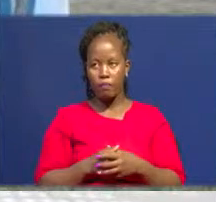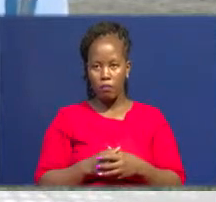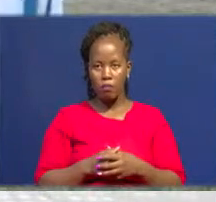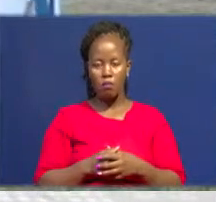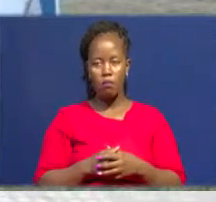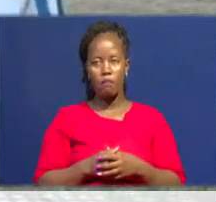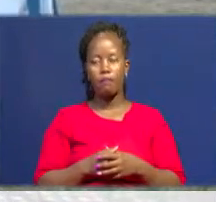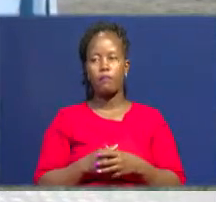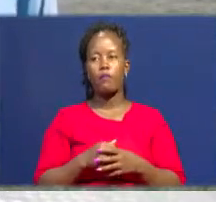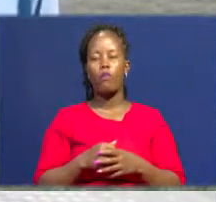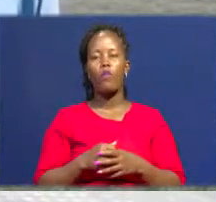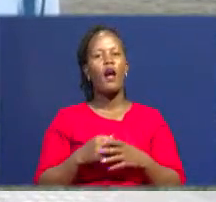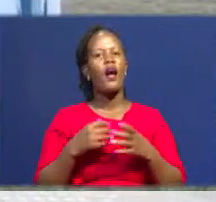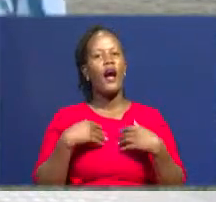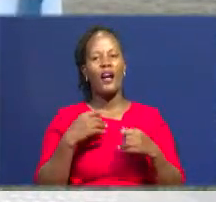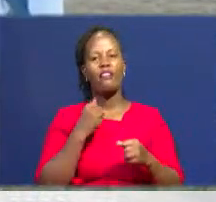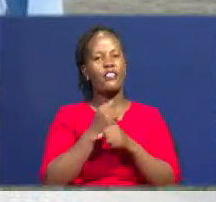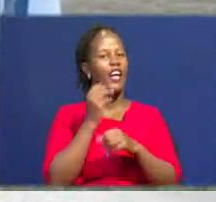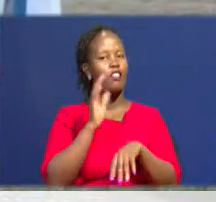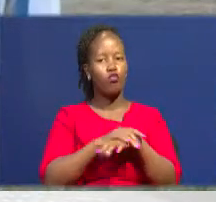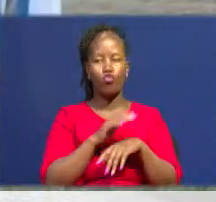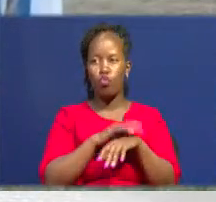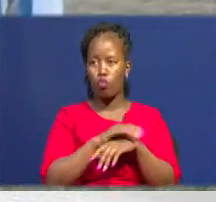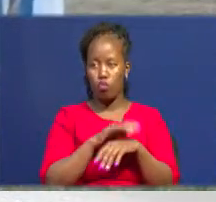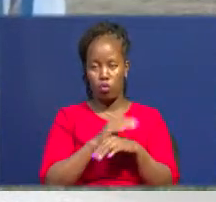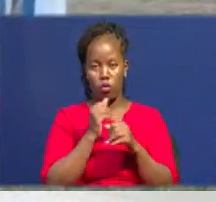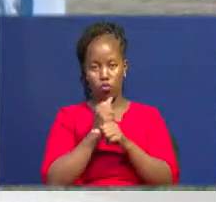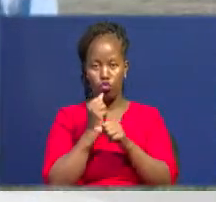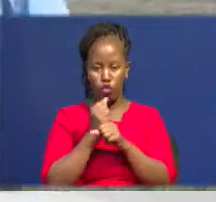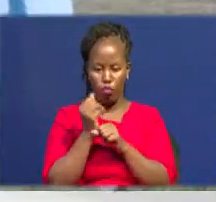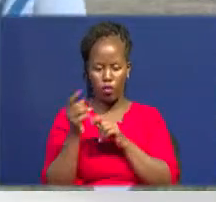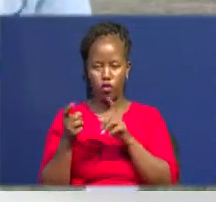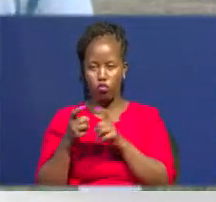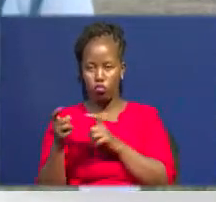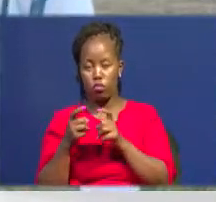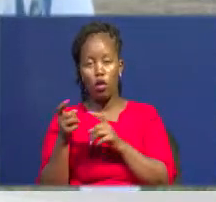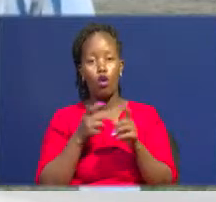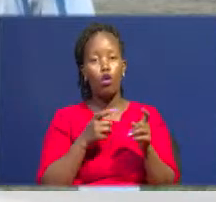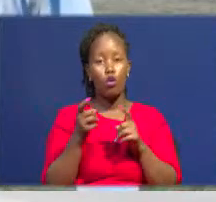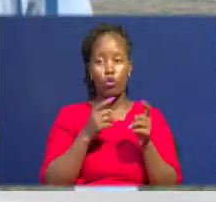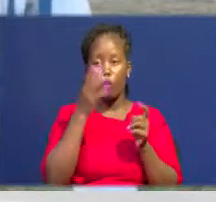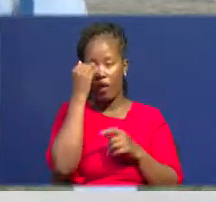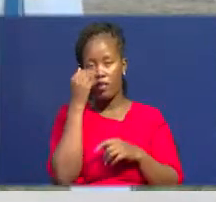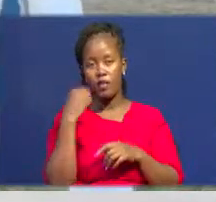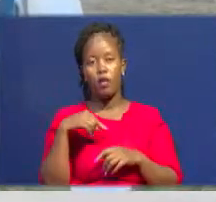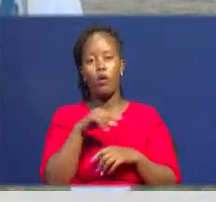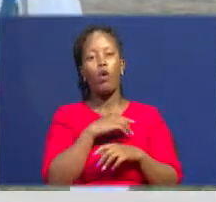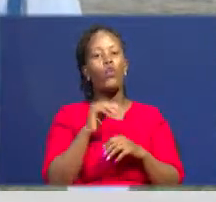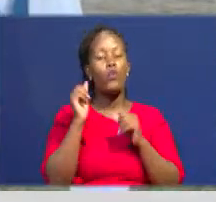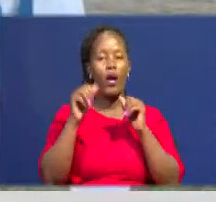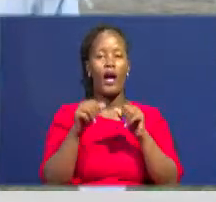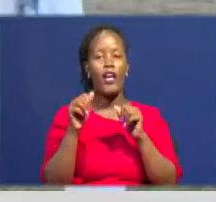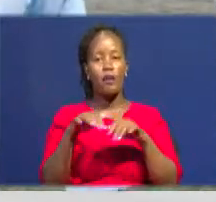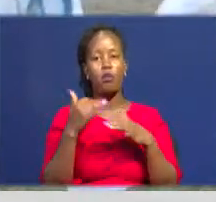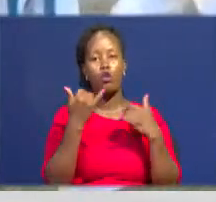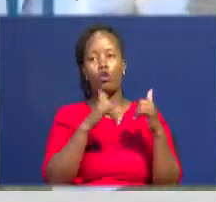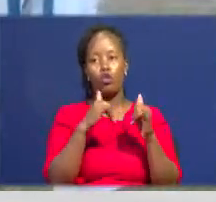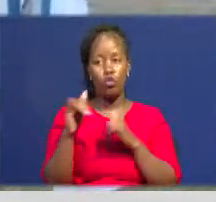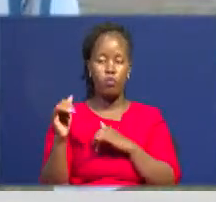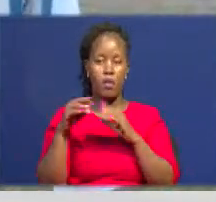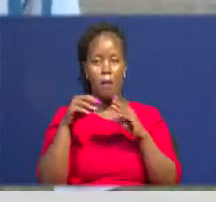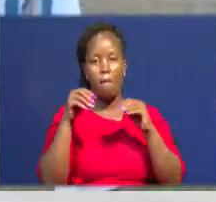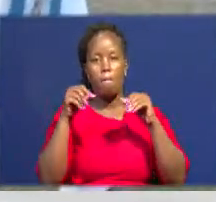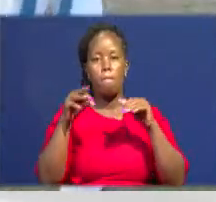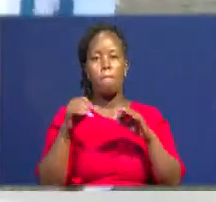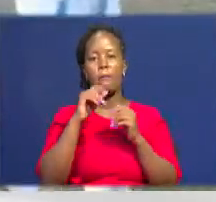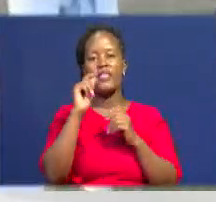done a good job in controlling that, because we were able to play beach tennis, which was the closest to the ocean. But